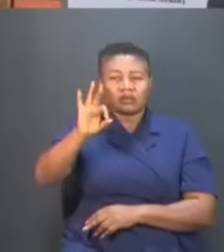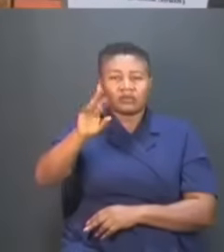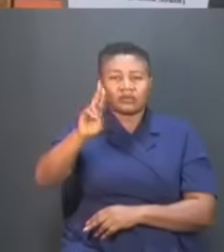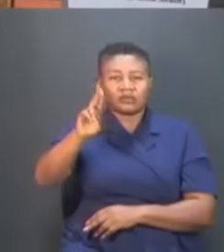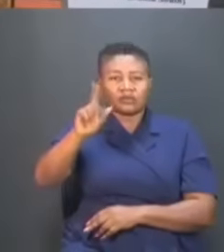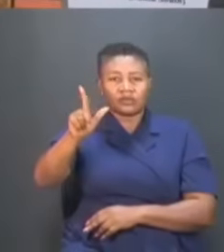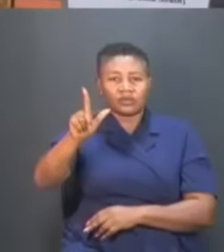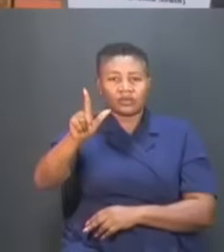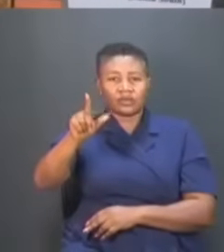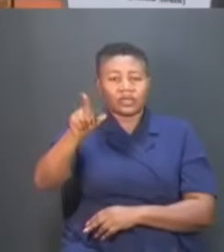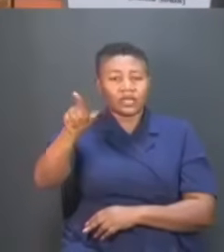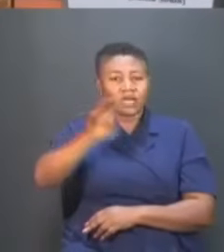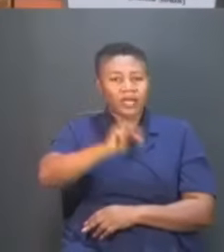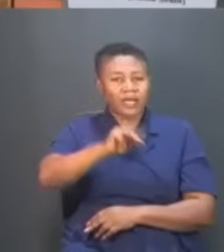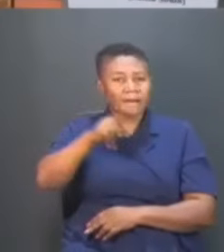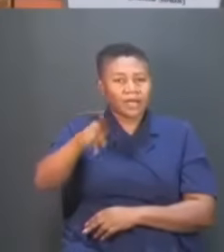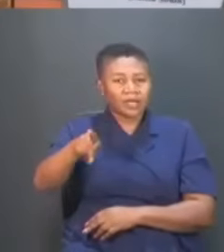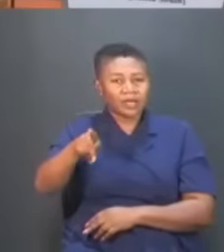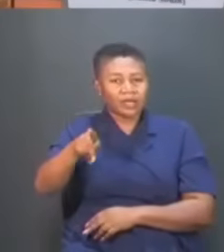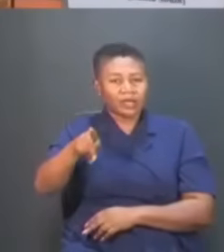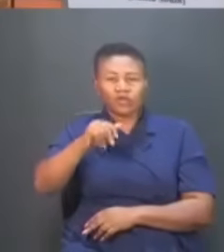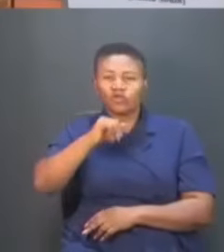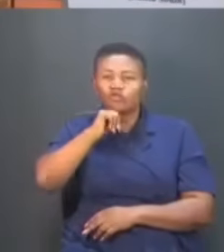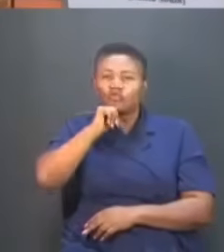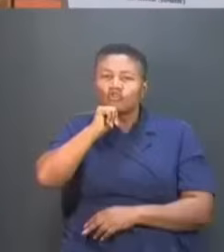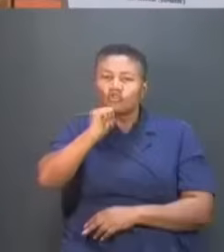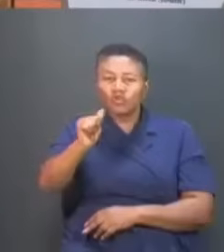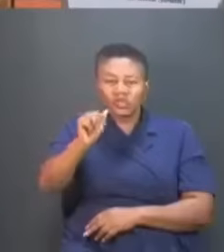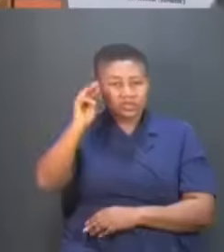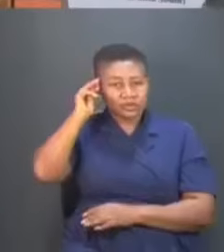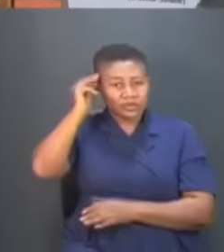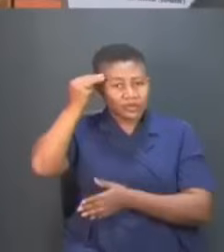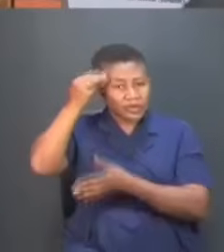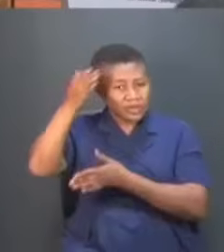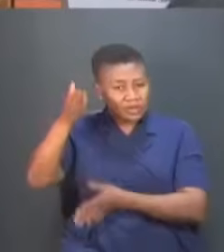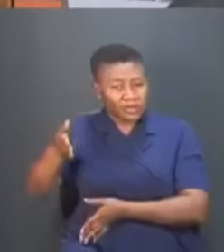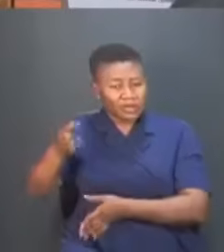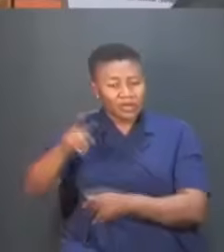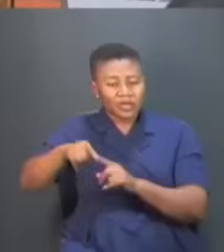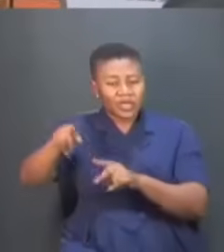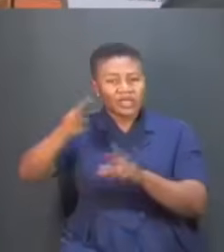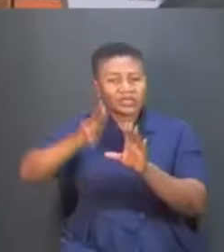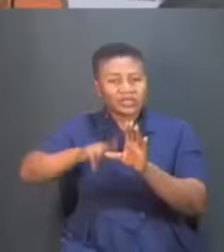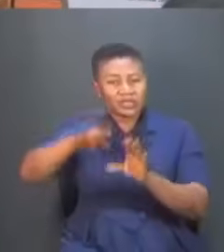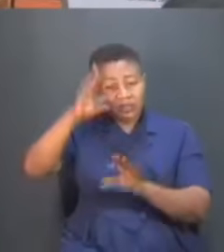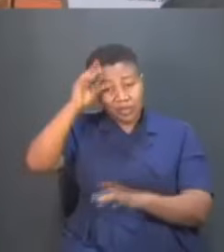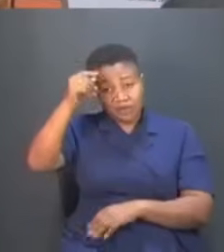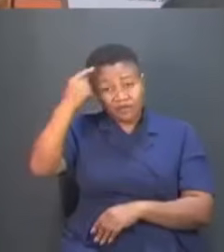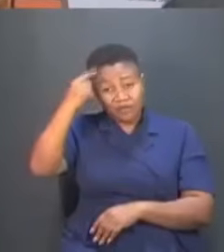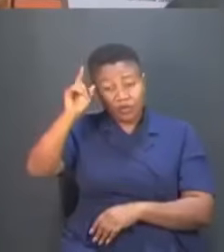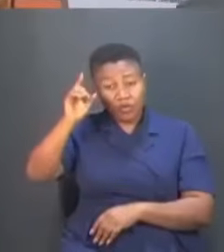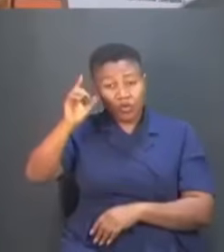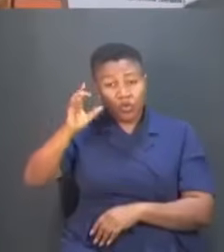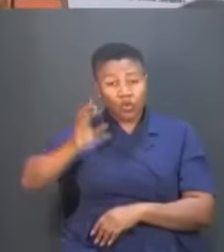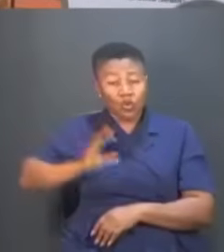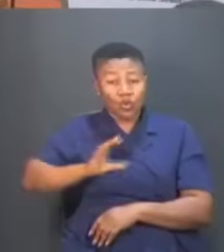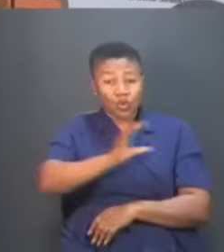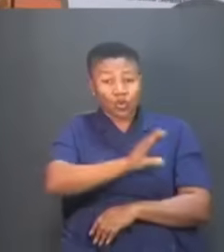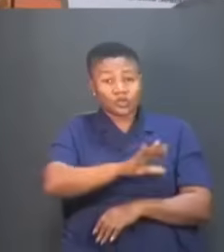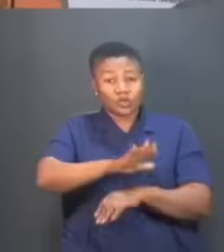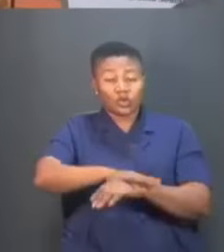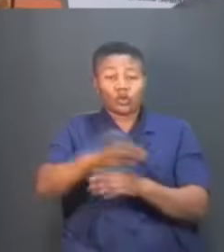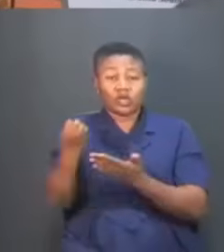Agriculture. He is the chairman for the Committee on Economy. But then if the